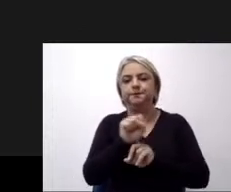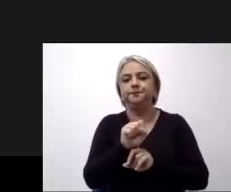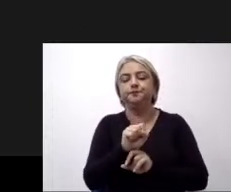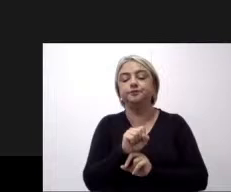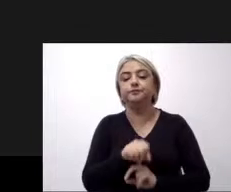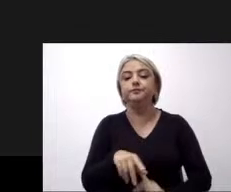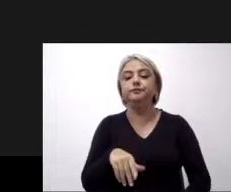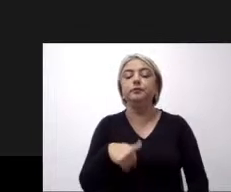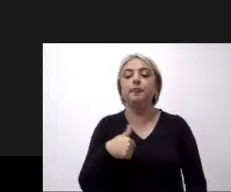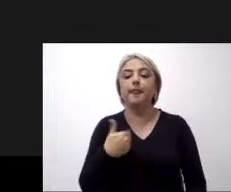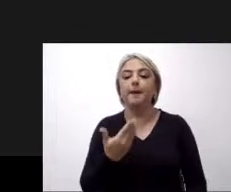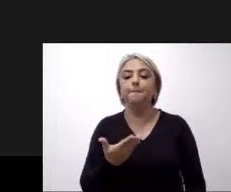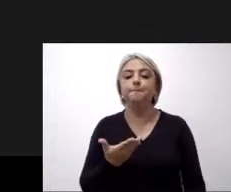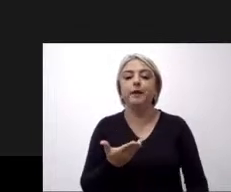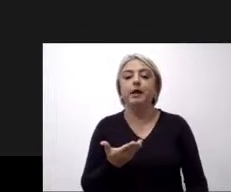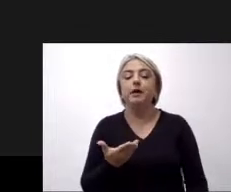researchers.